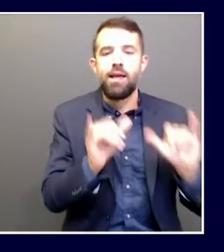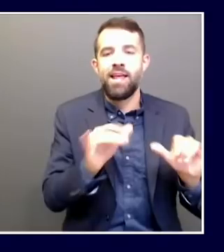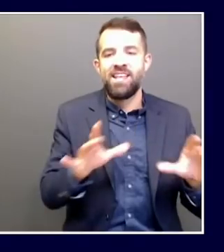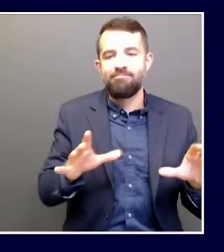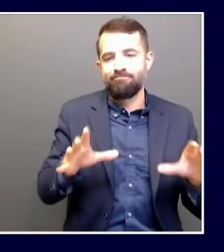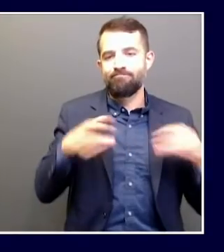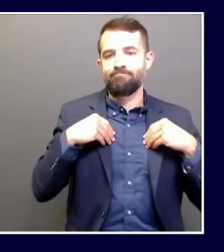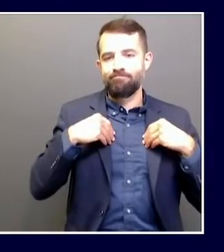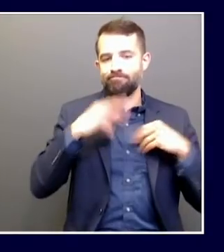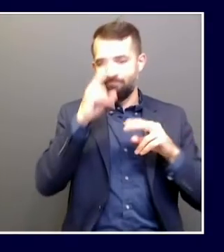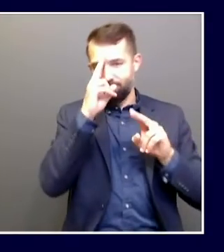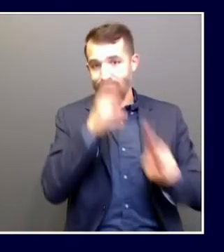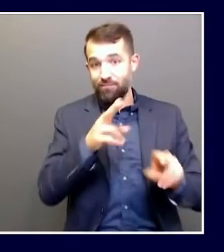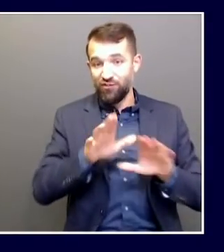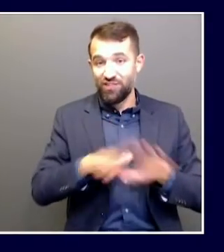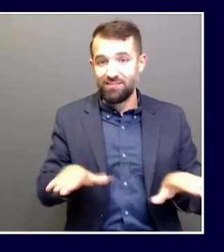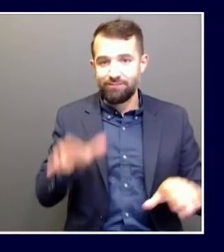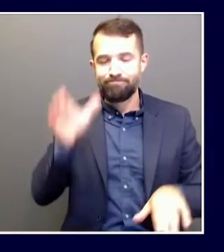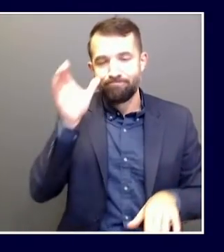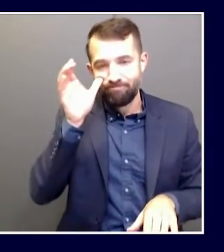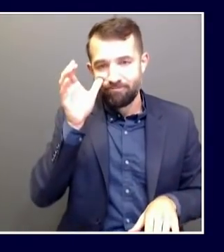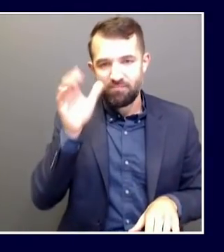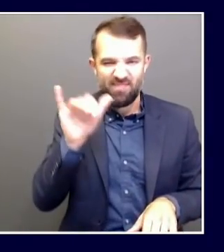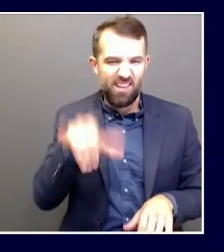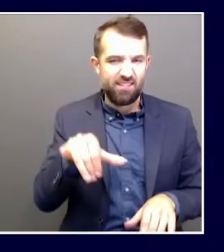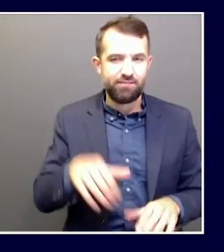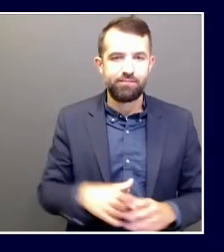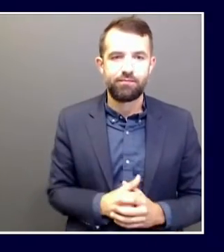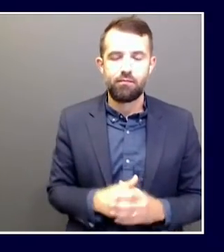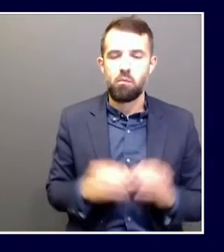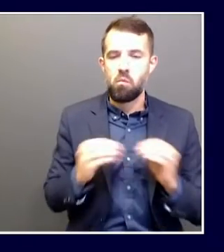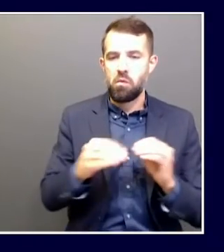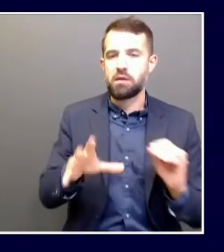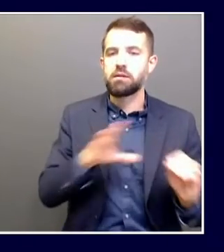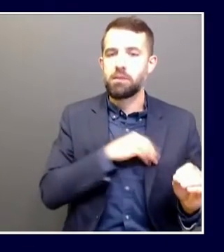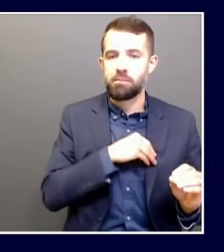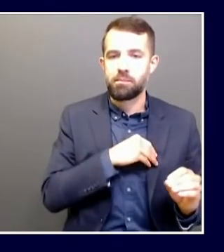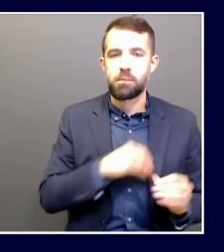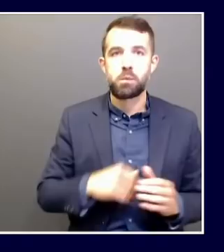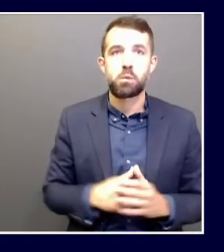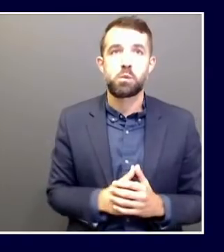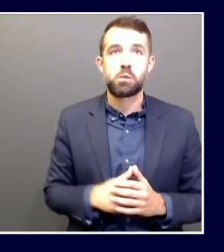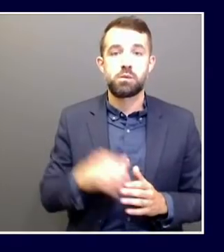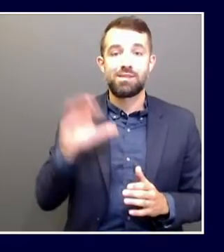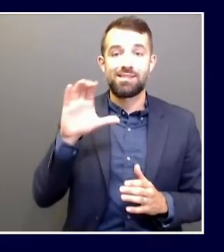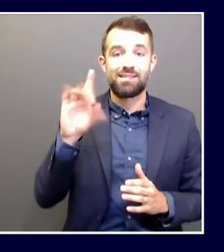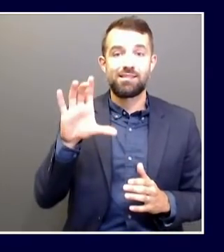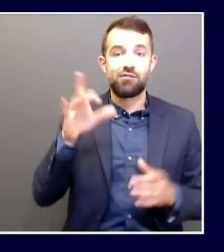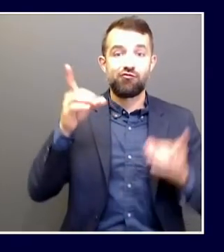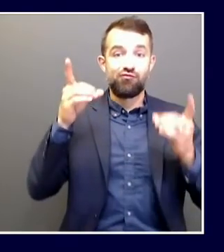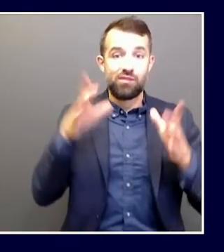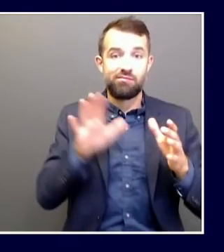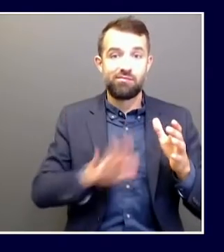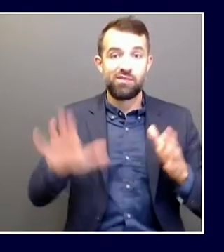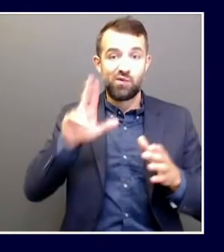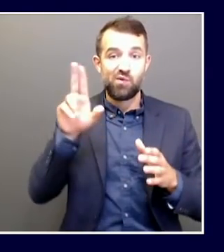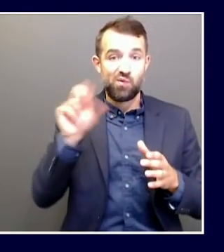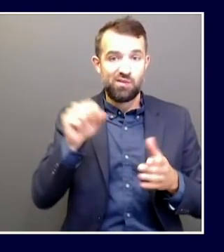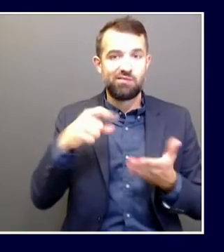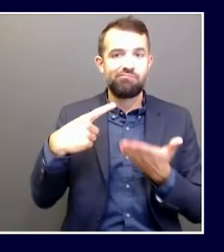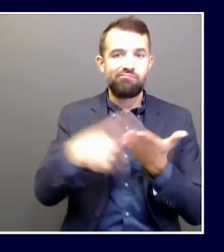set of notes. And so what some of my colleagues and I have talked about are ways that via social media, we can